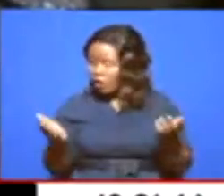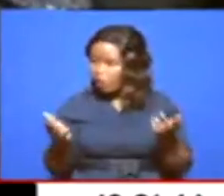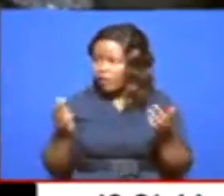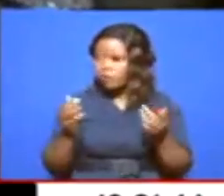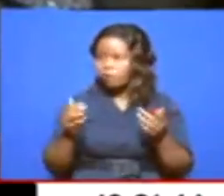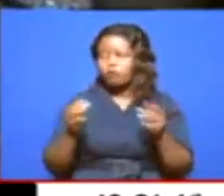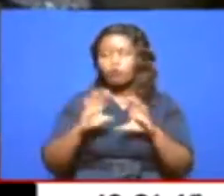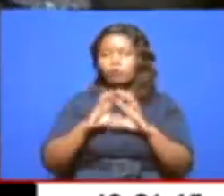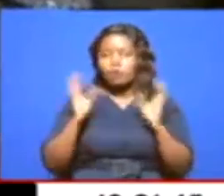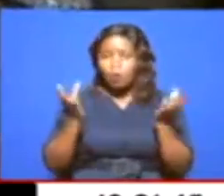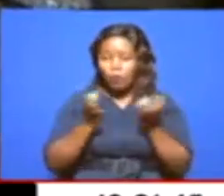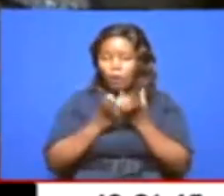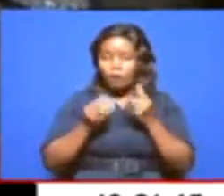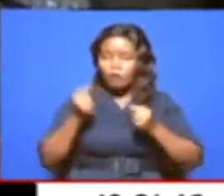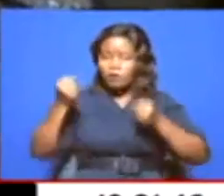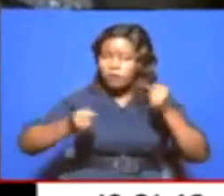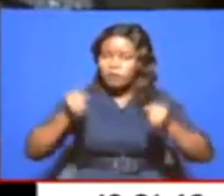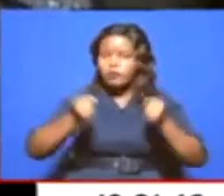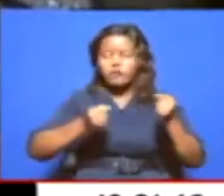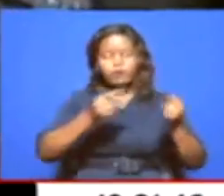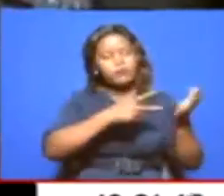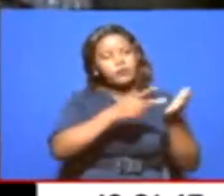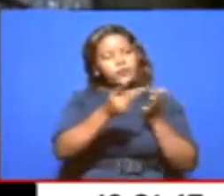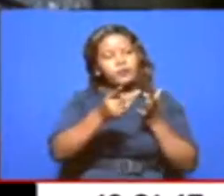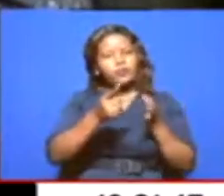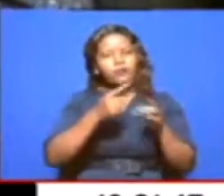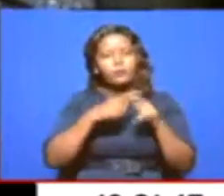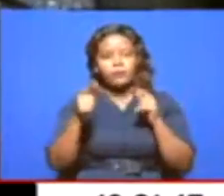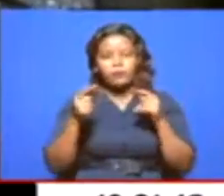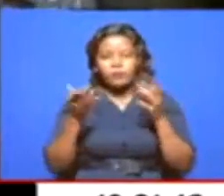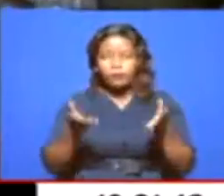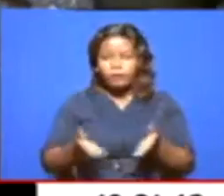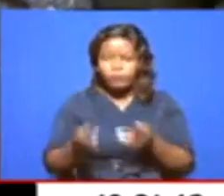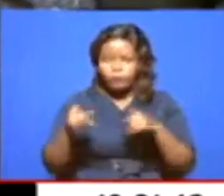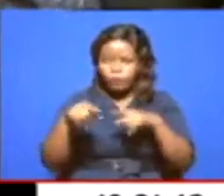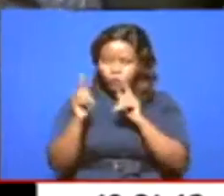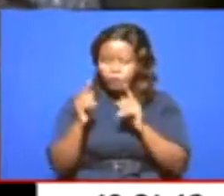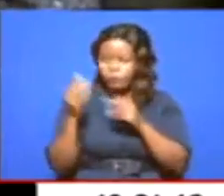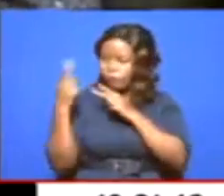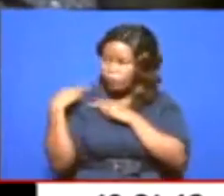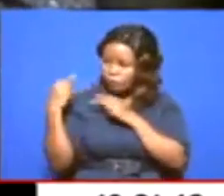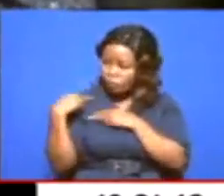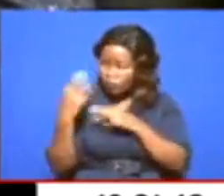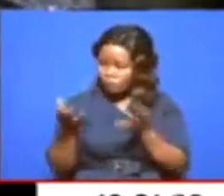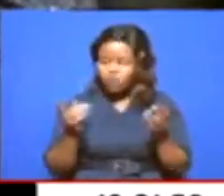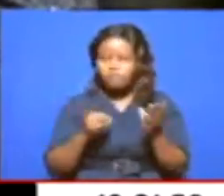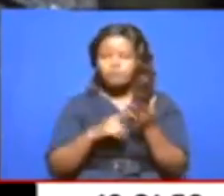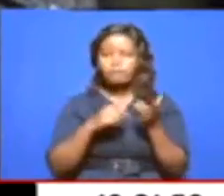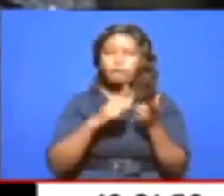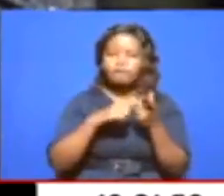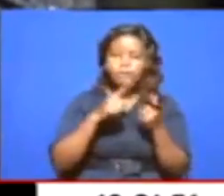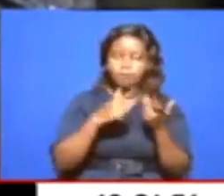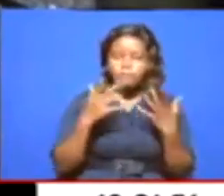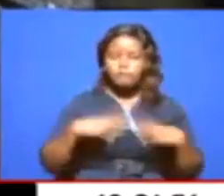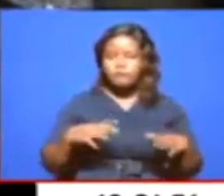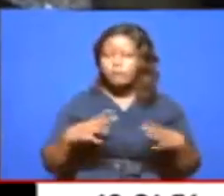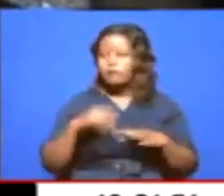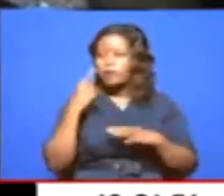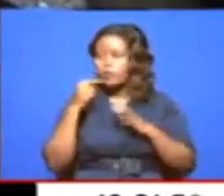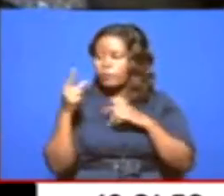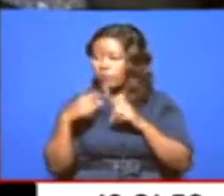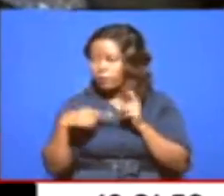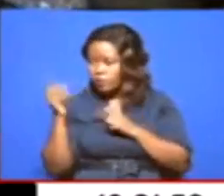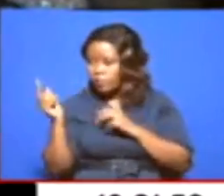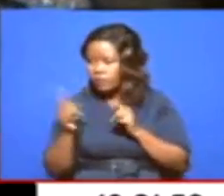going to pay them. But we'll give the other ones now to tabulate the persons who have won, and then they can send the